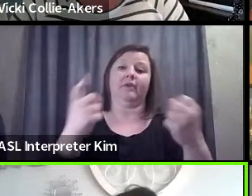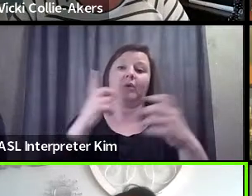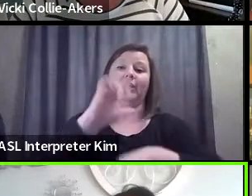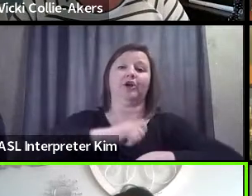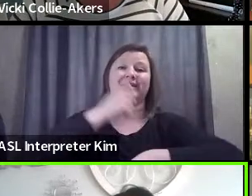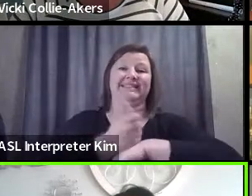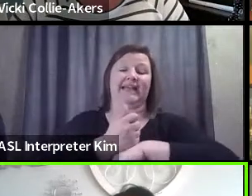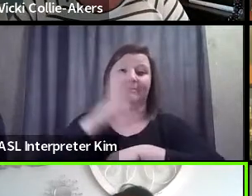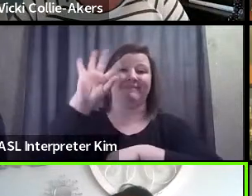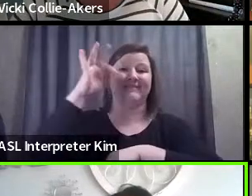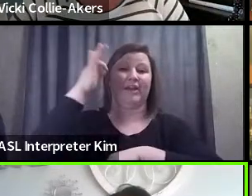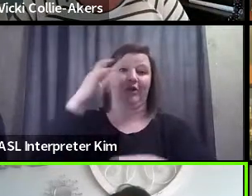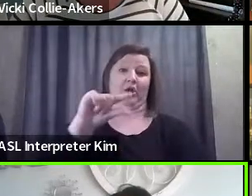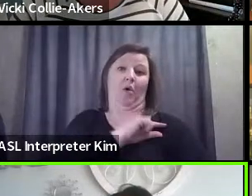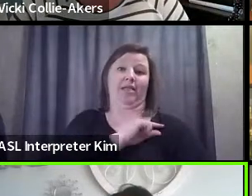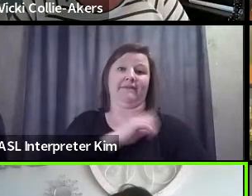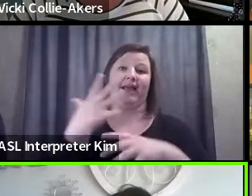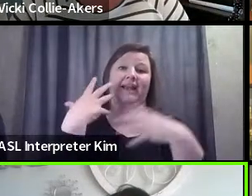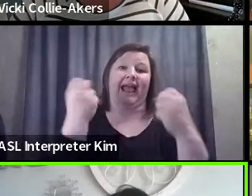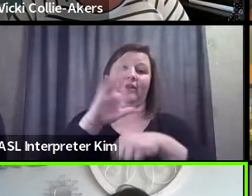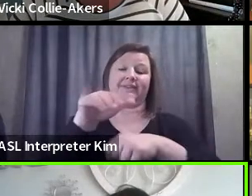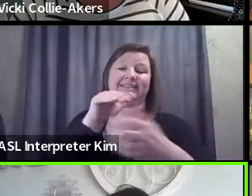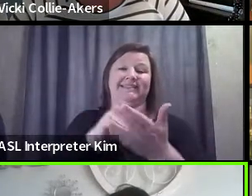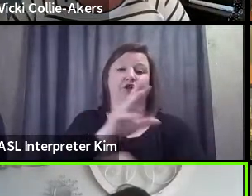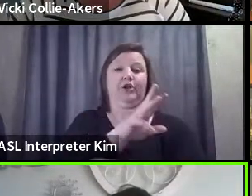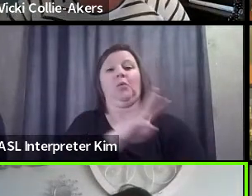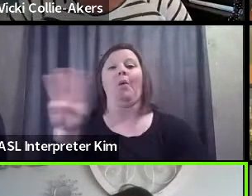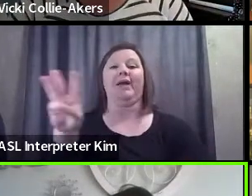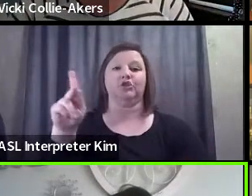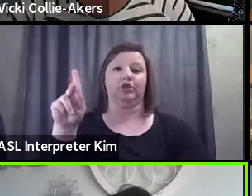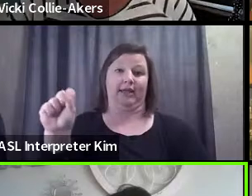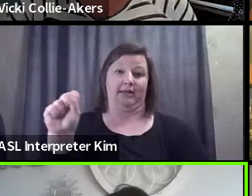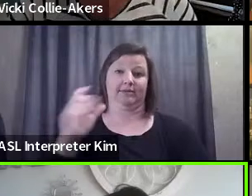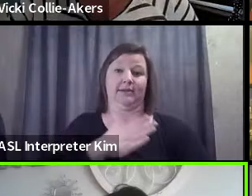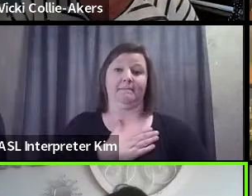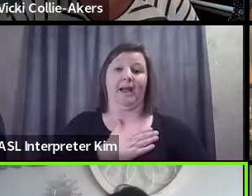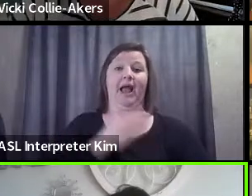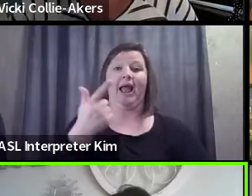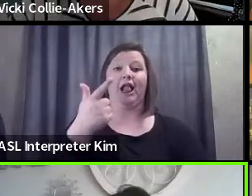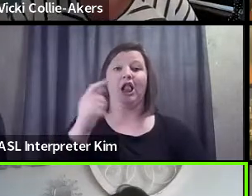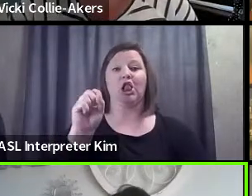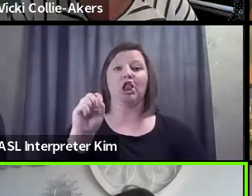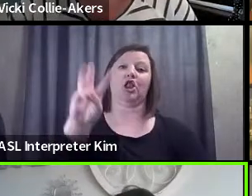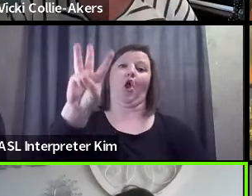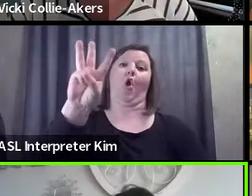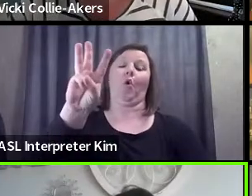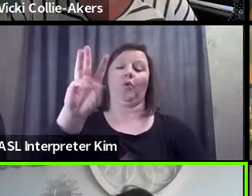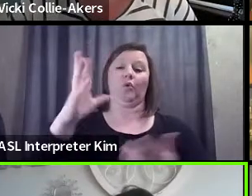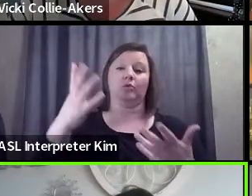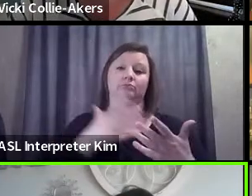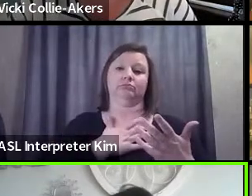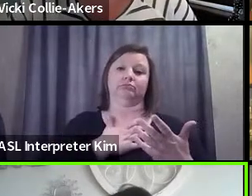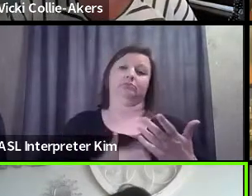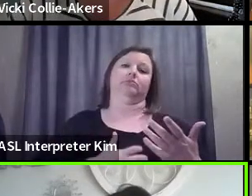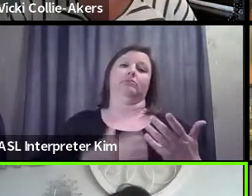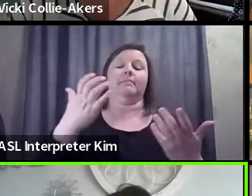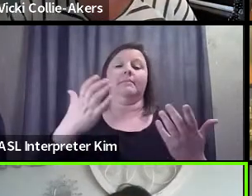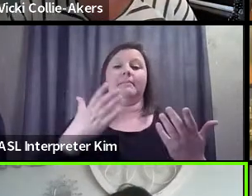Kansas. I would say my GLOW would be serving the community. It is definitely one of